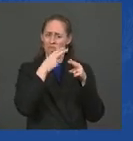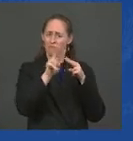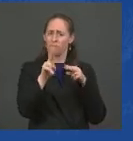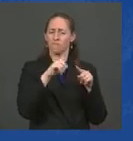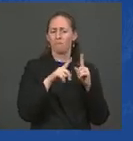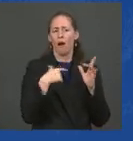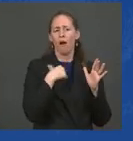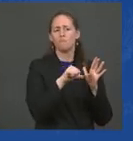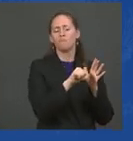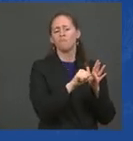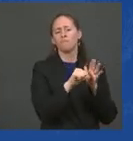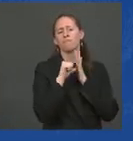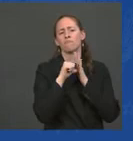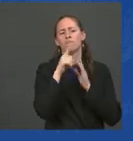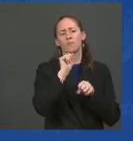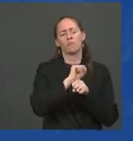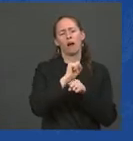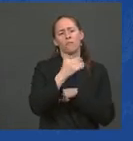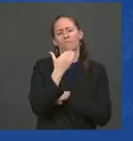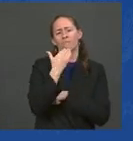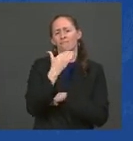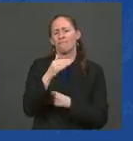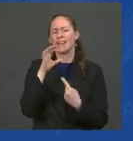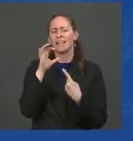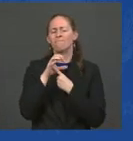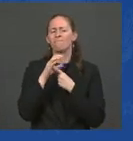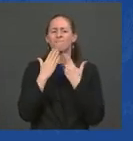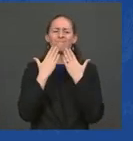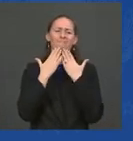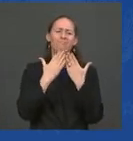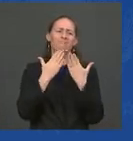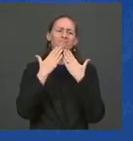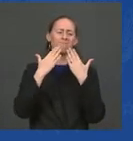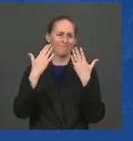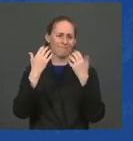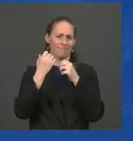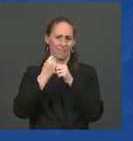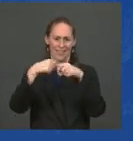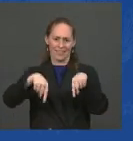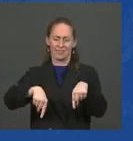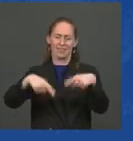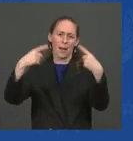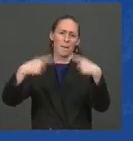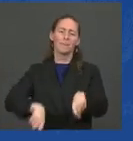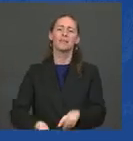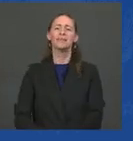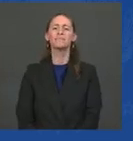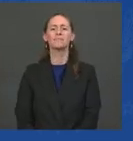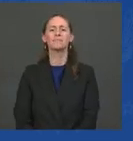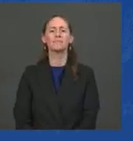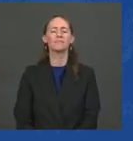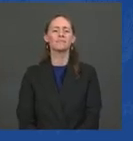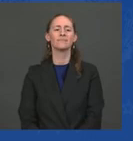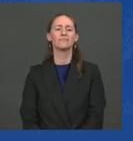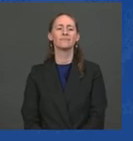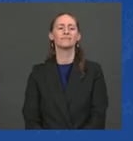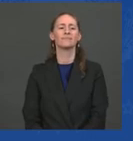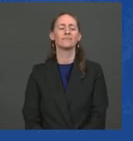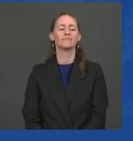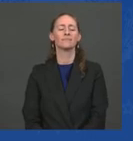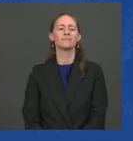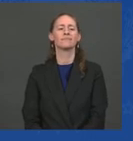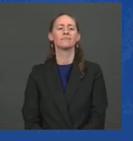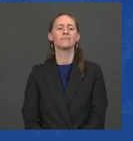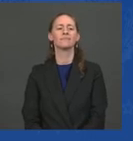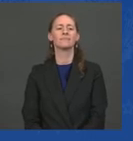done as well. So Erin, thank you for everything you've done to pull this all together for us. Well, let me just, in my sort of